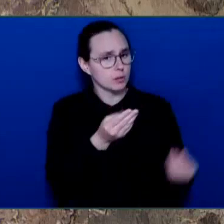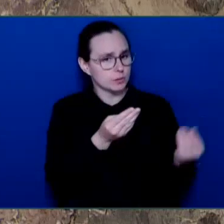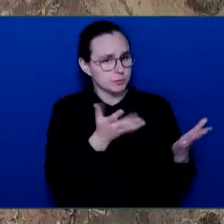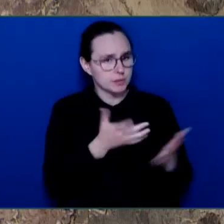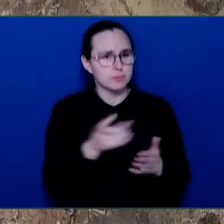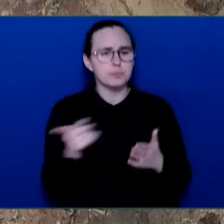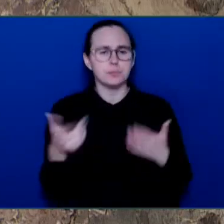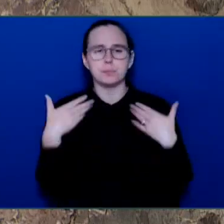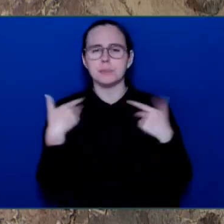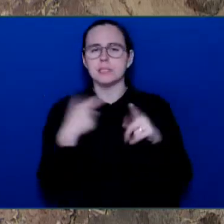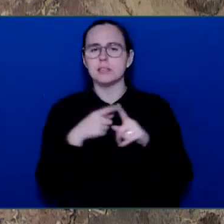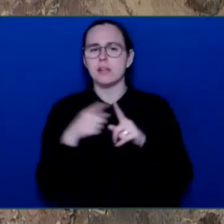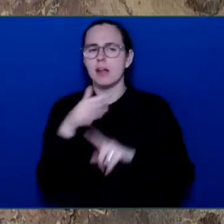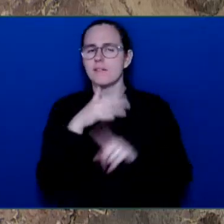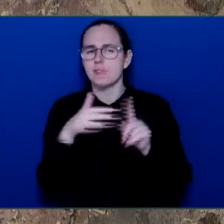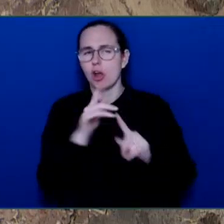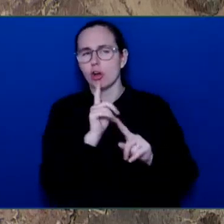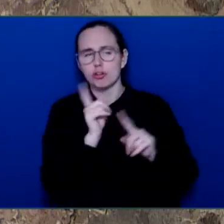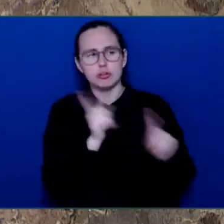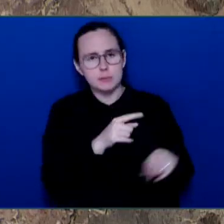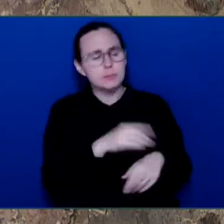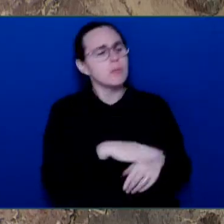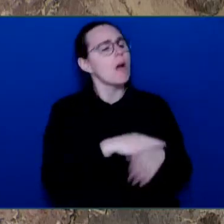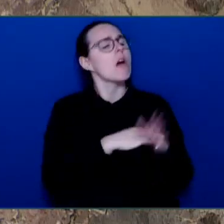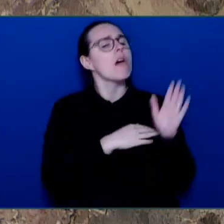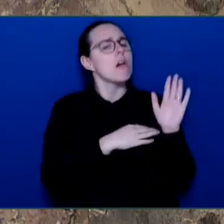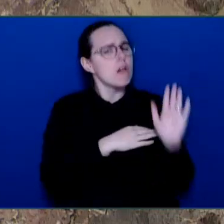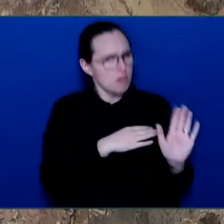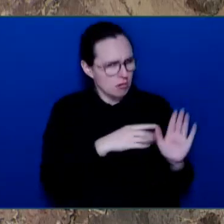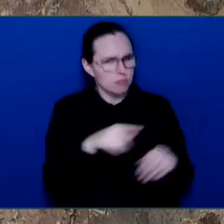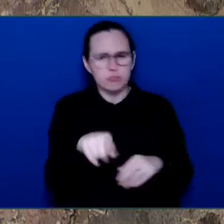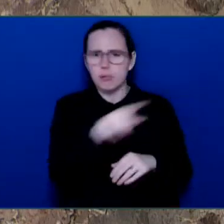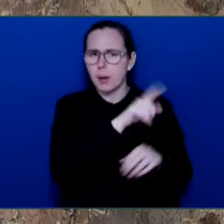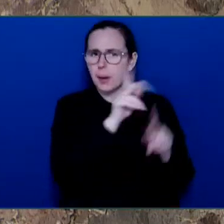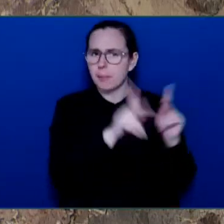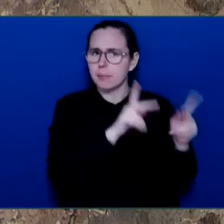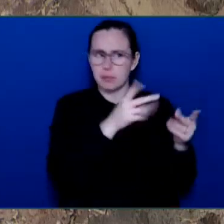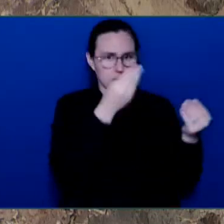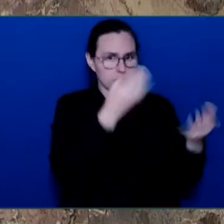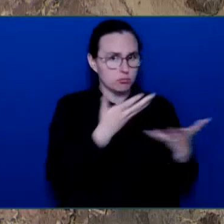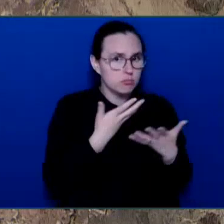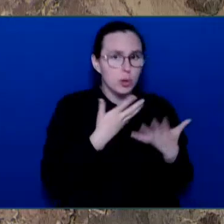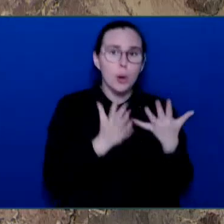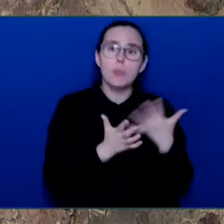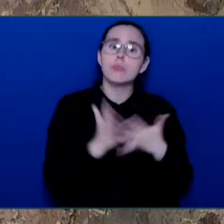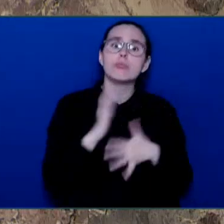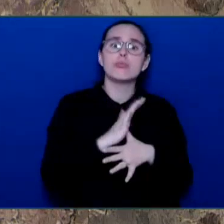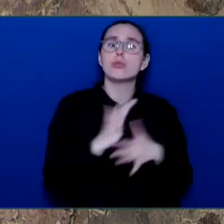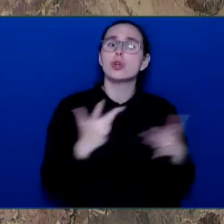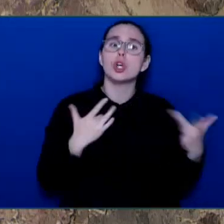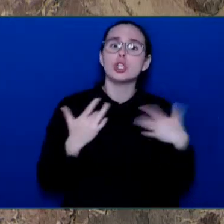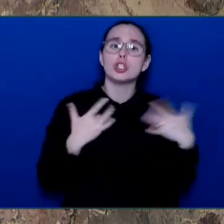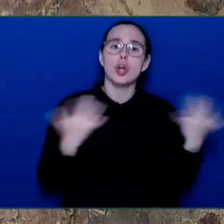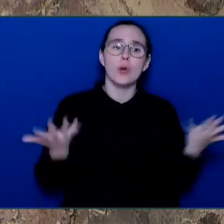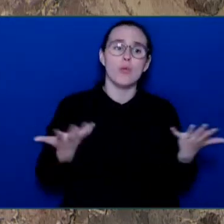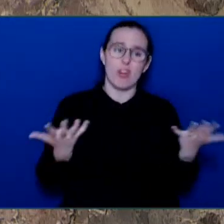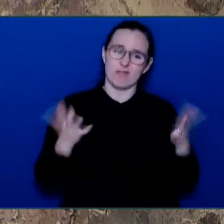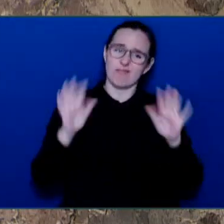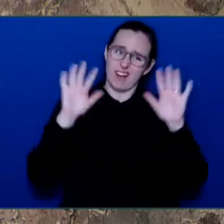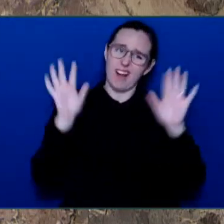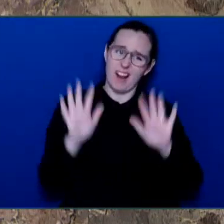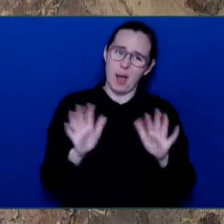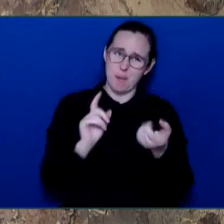about climate change, and they want to know what our government is doing about it. We are giving British Columbians that